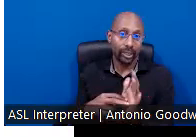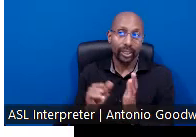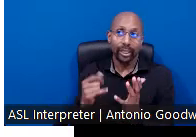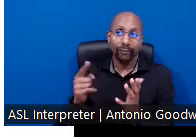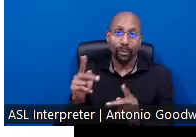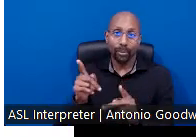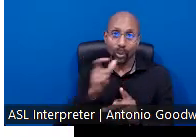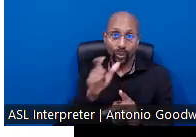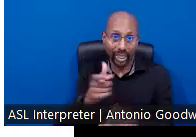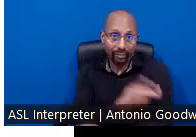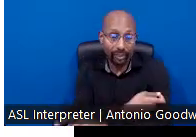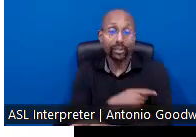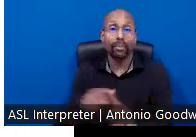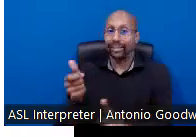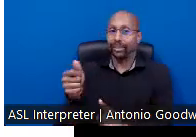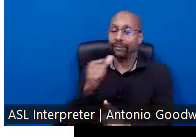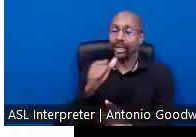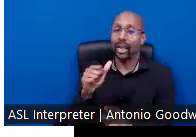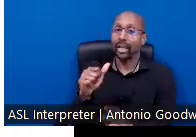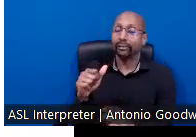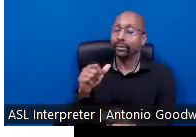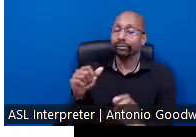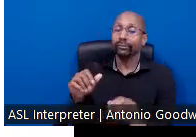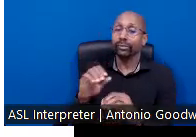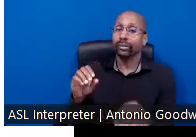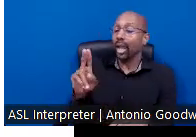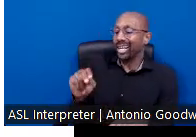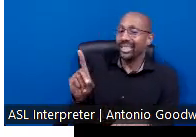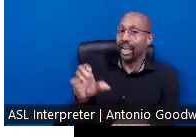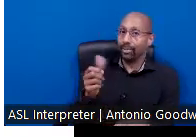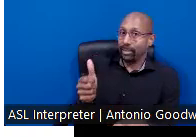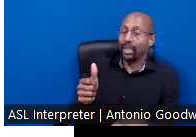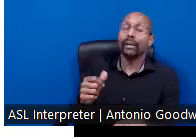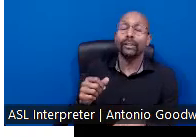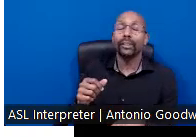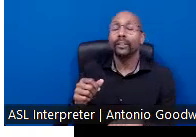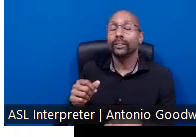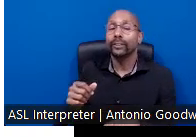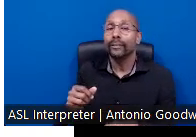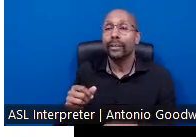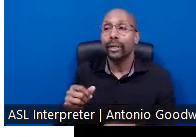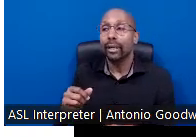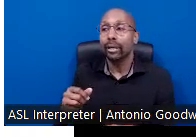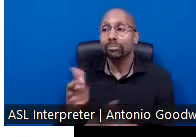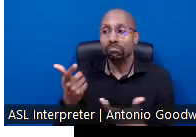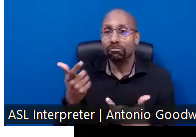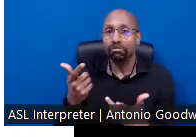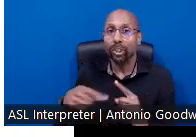that? Yeah, I don't necessarily have direct messaging on that right now. I will say in